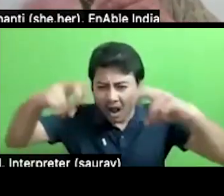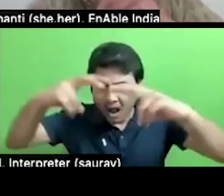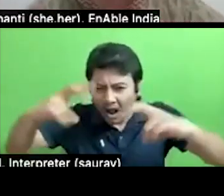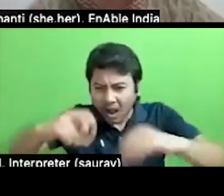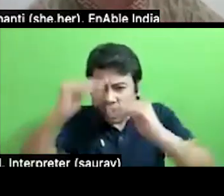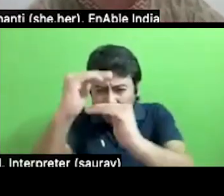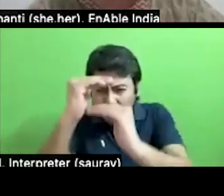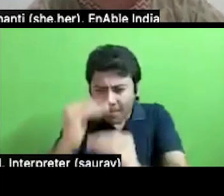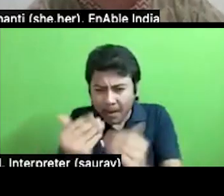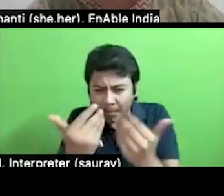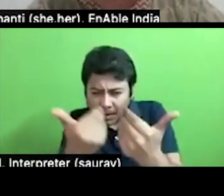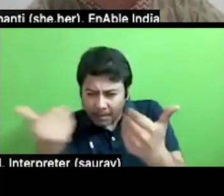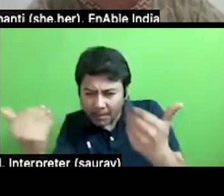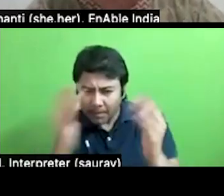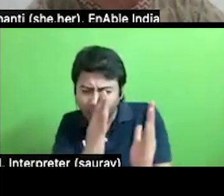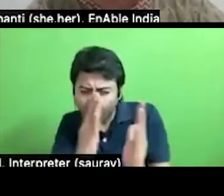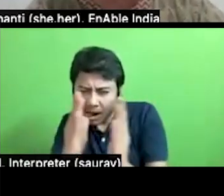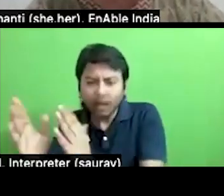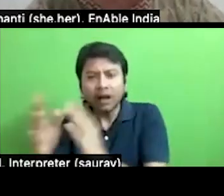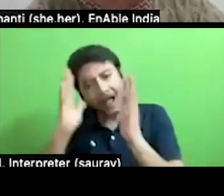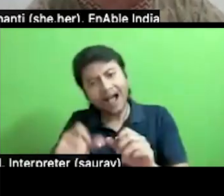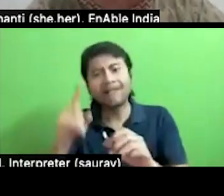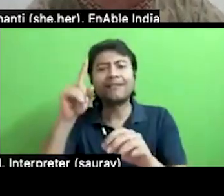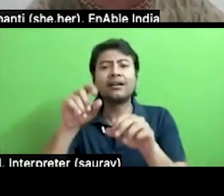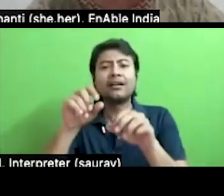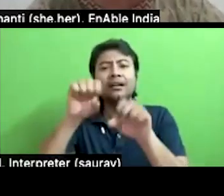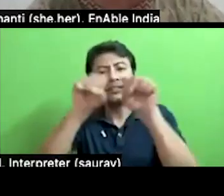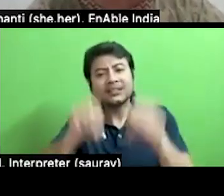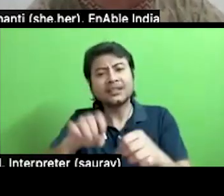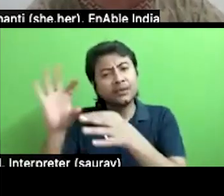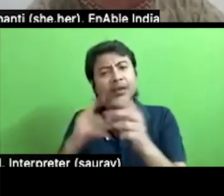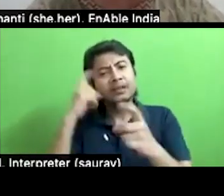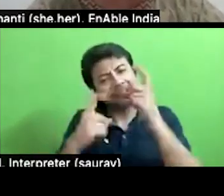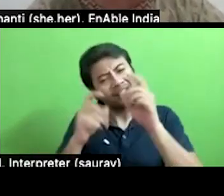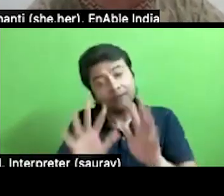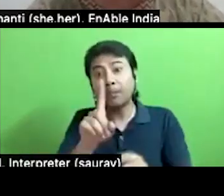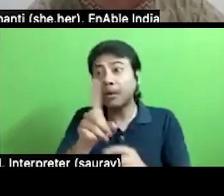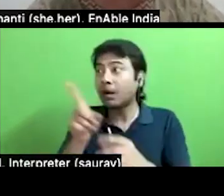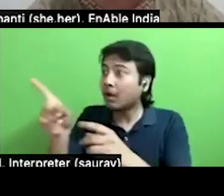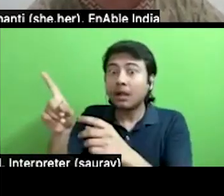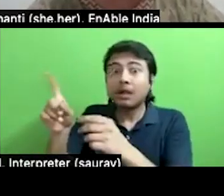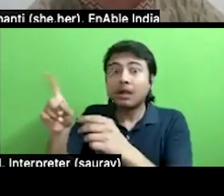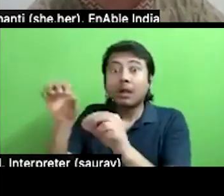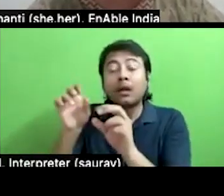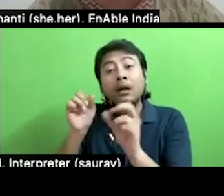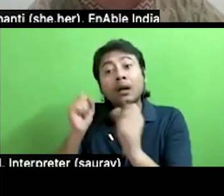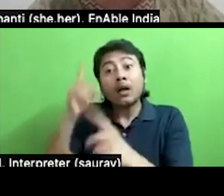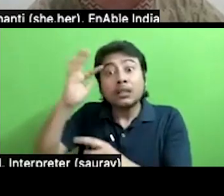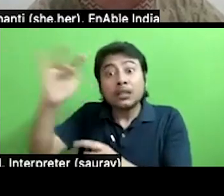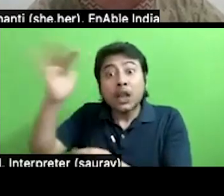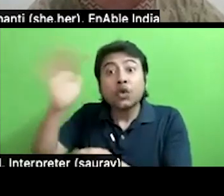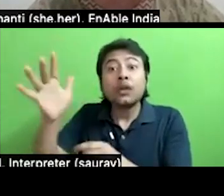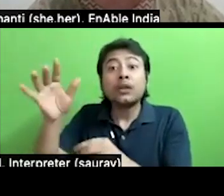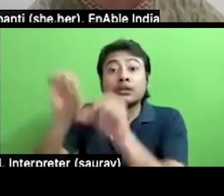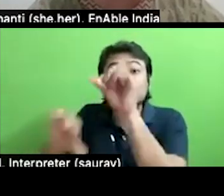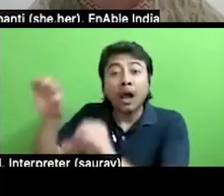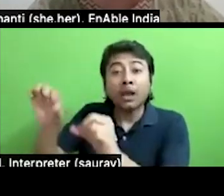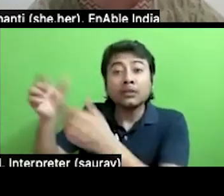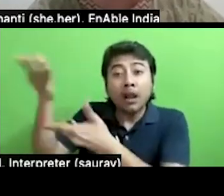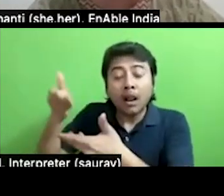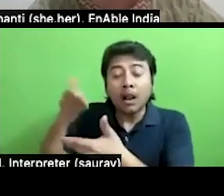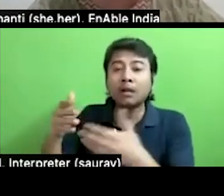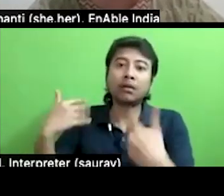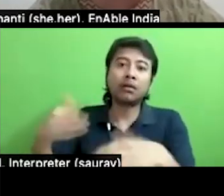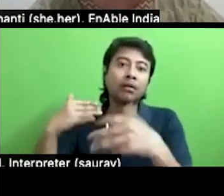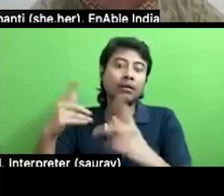always apply it. And then I will be addressing some of your expectations and a way forward. And thank you for your, giving